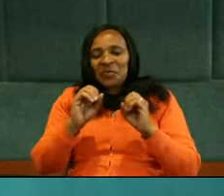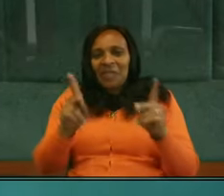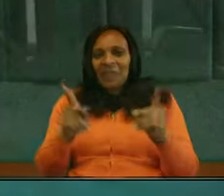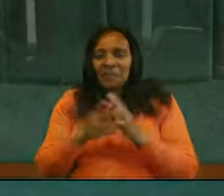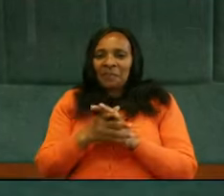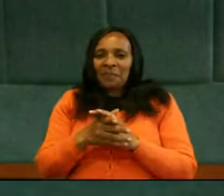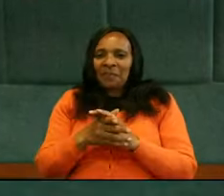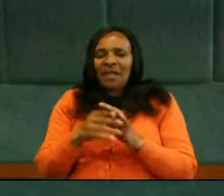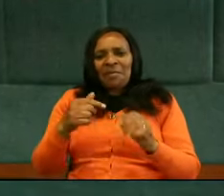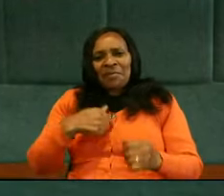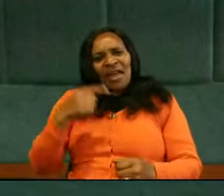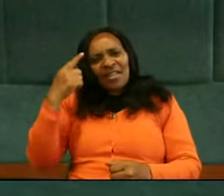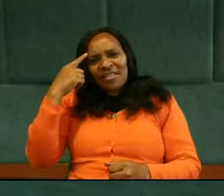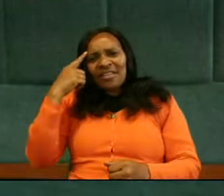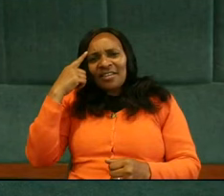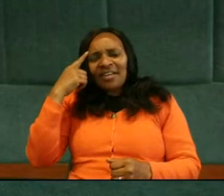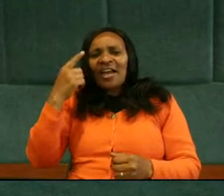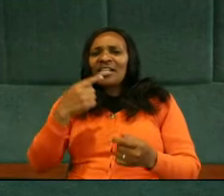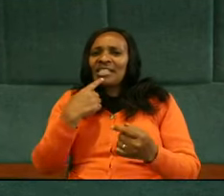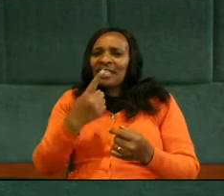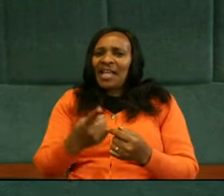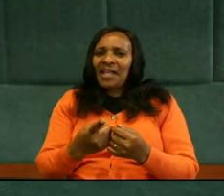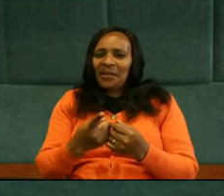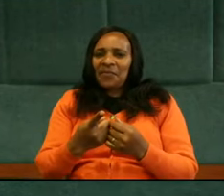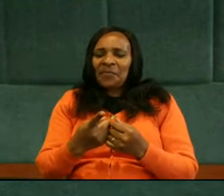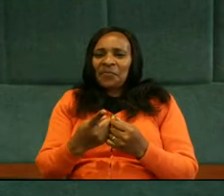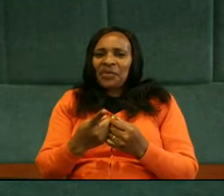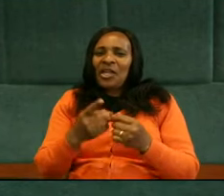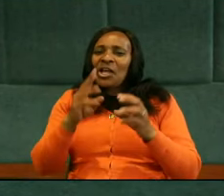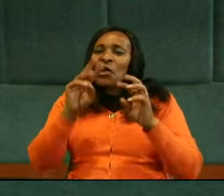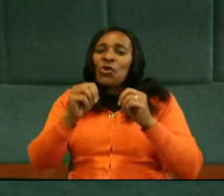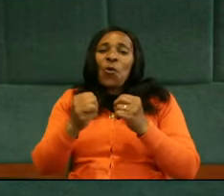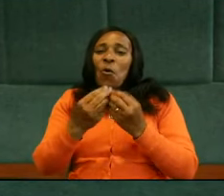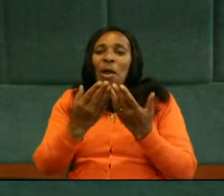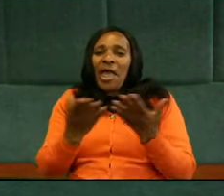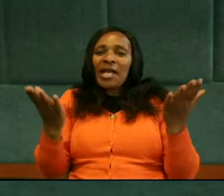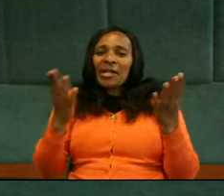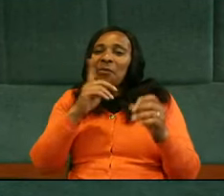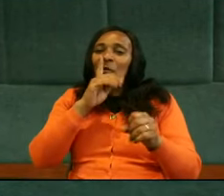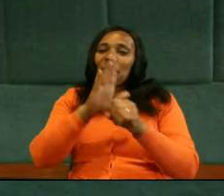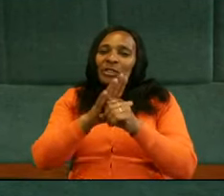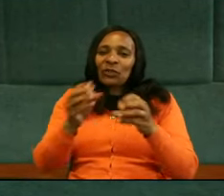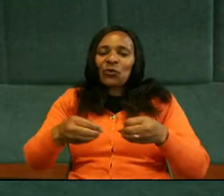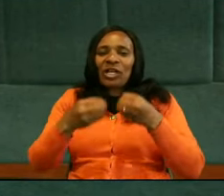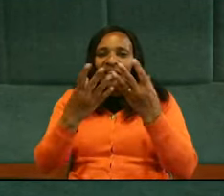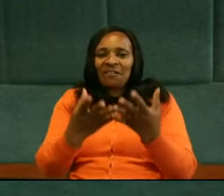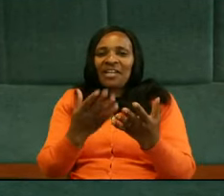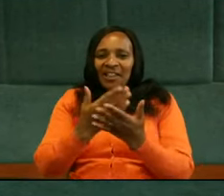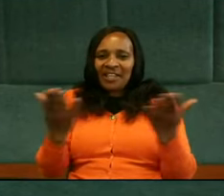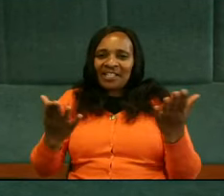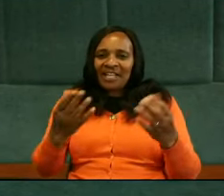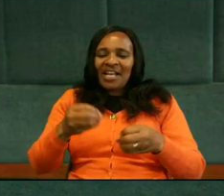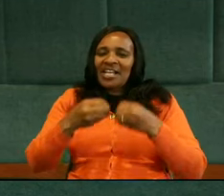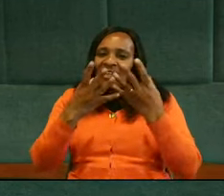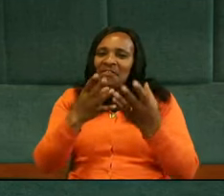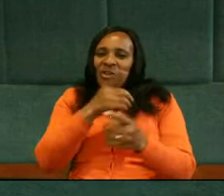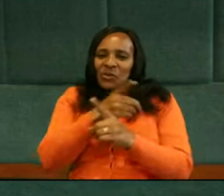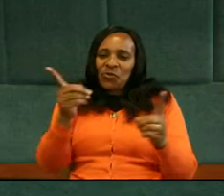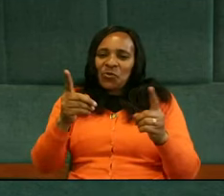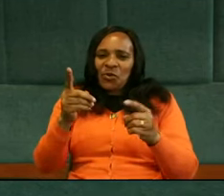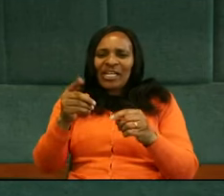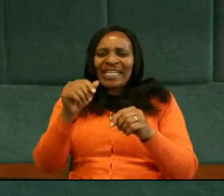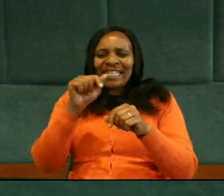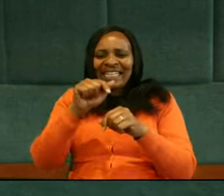like to say. I'd say that no matter what promises we are given, things are not given you on a